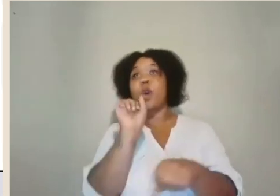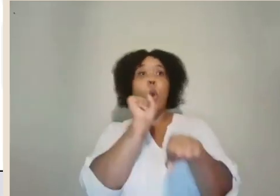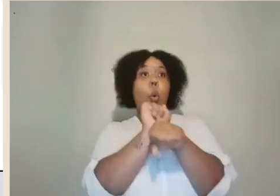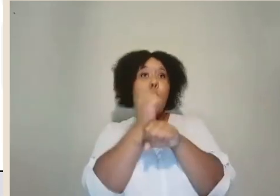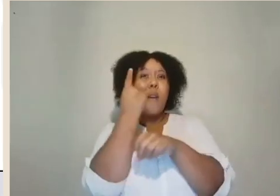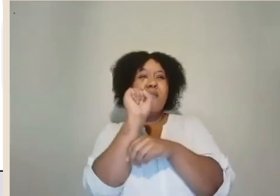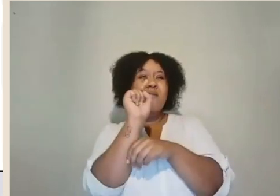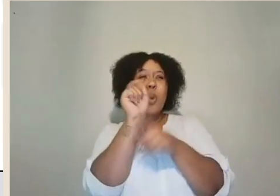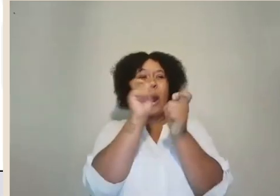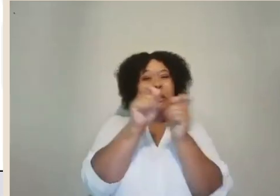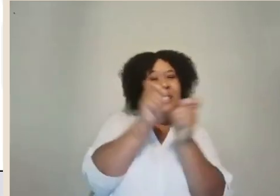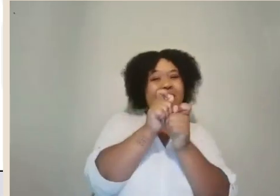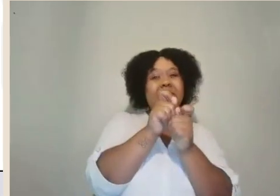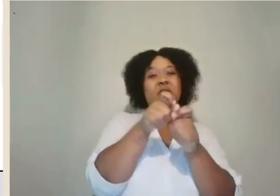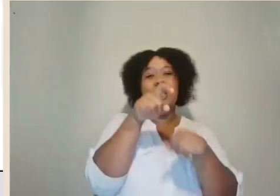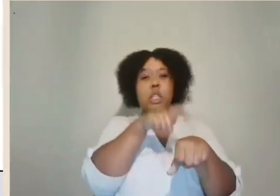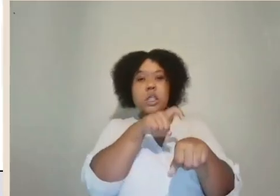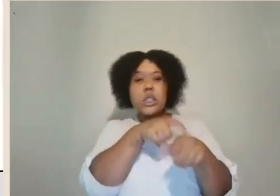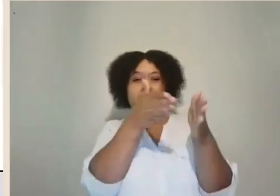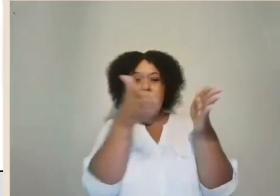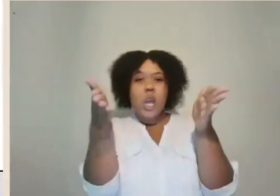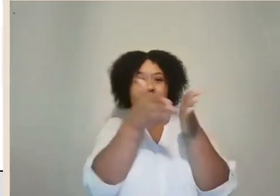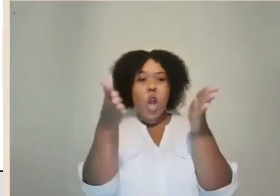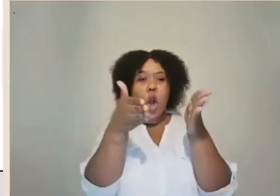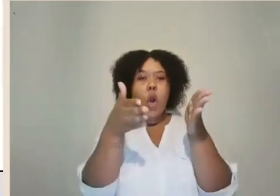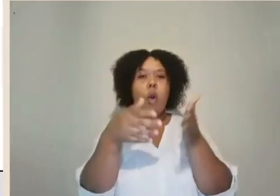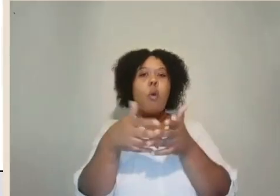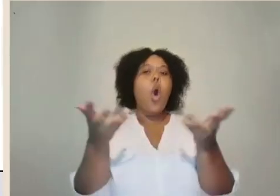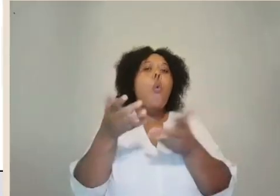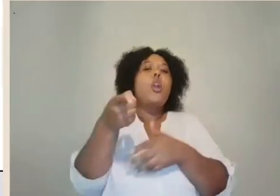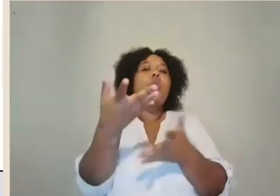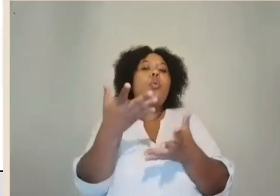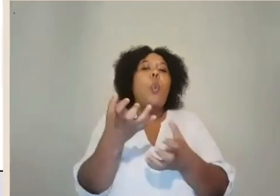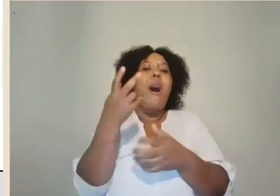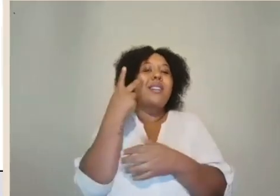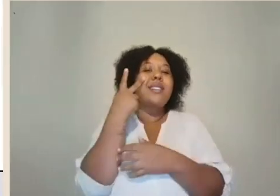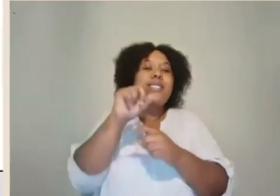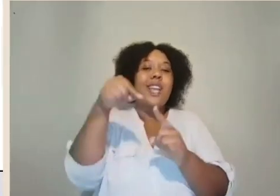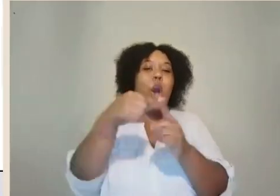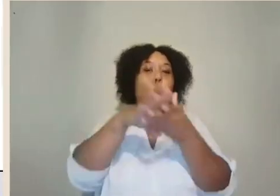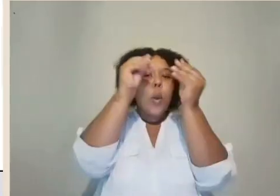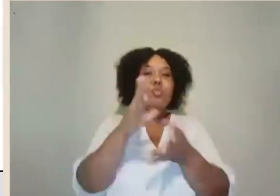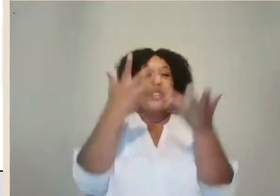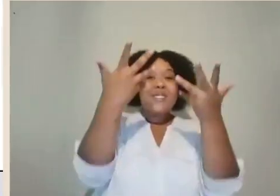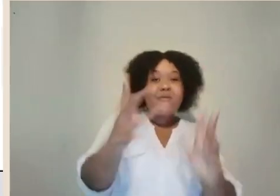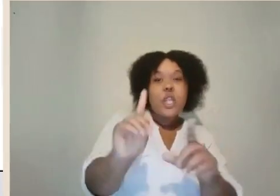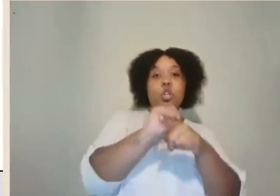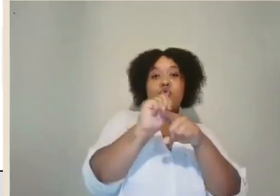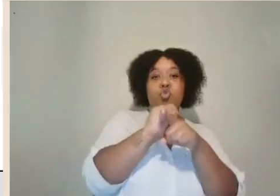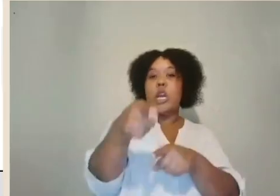time? What would you want to see when they actually finish the training that you've created